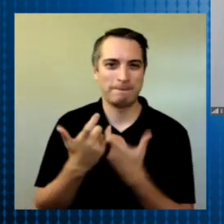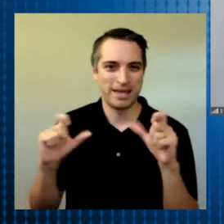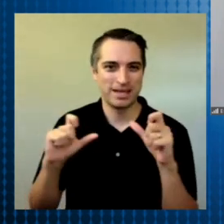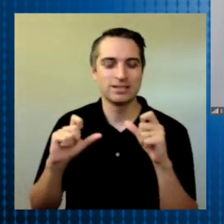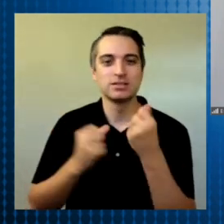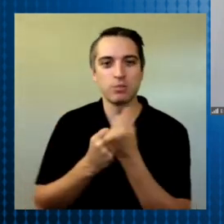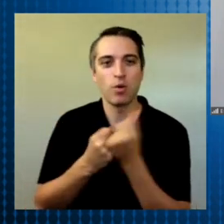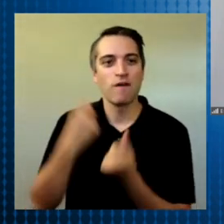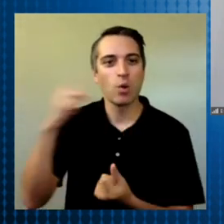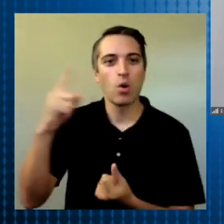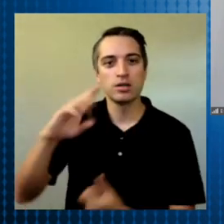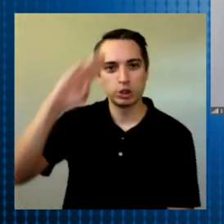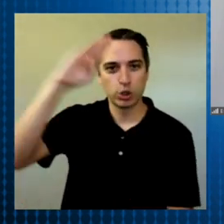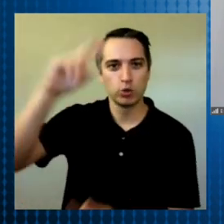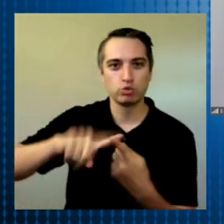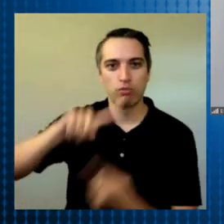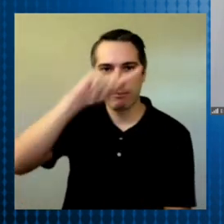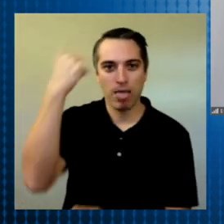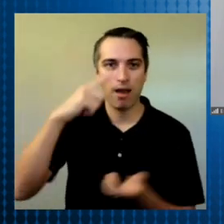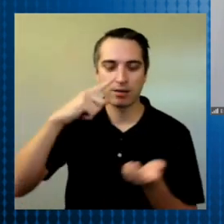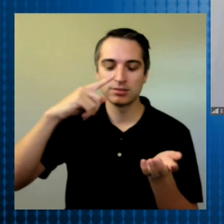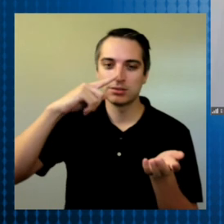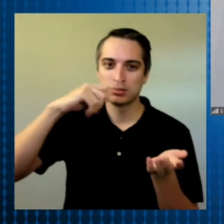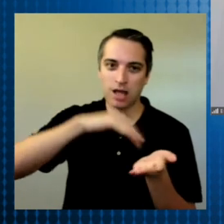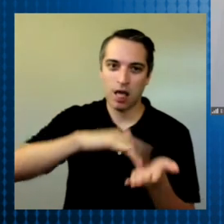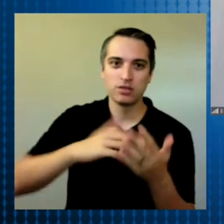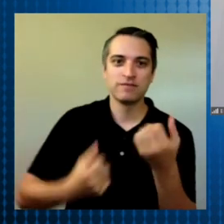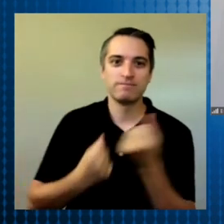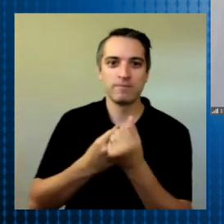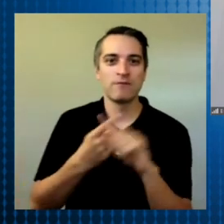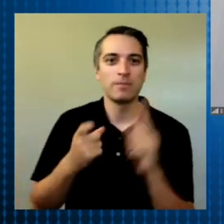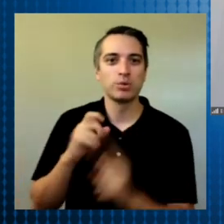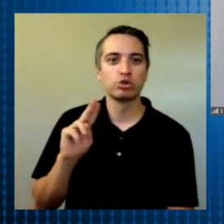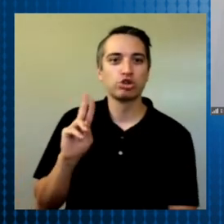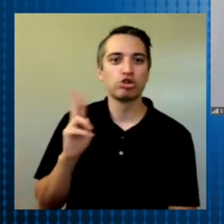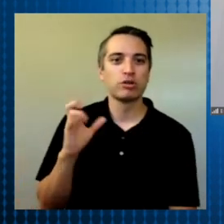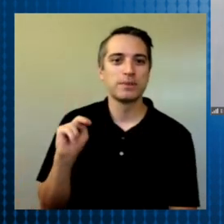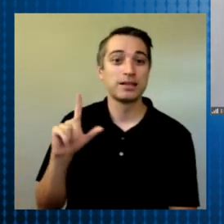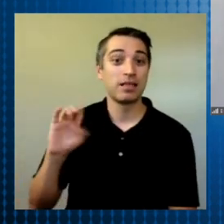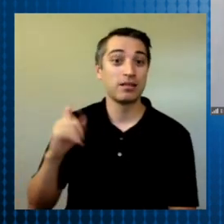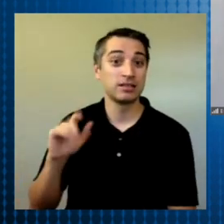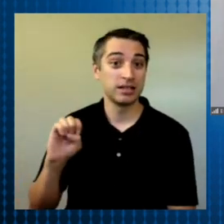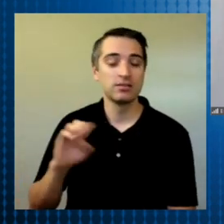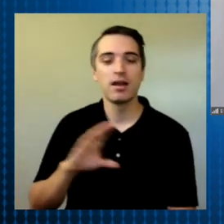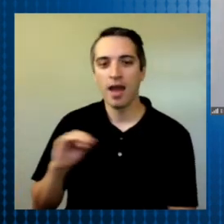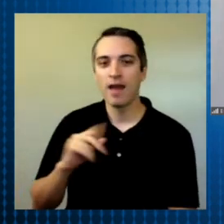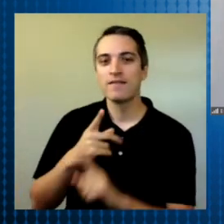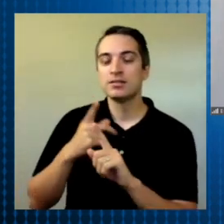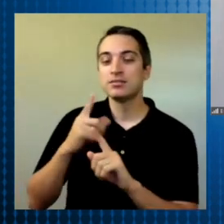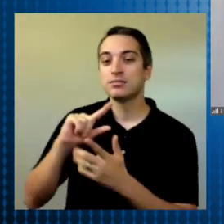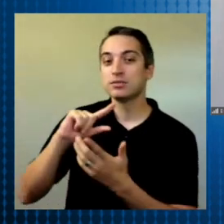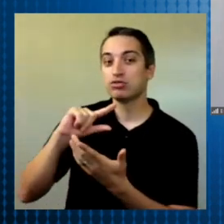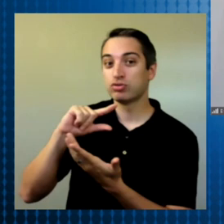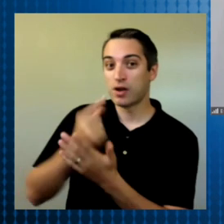to Black Scholars program founded by the Urban League. And whereas Dr. Pickard graduated from Flint